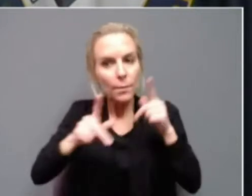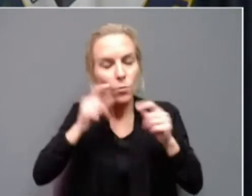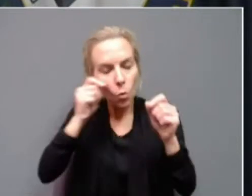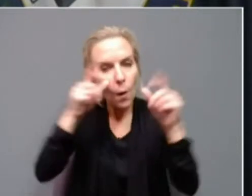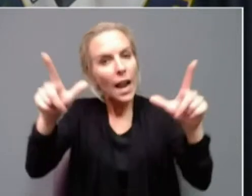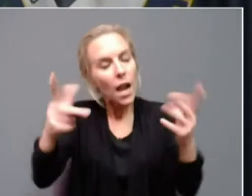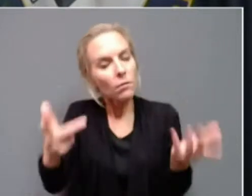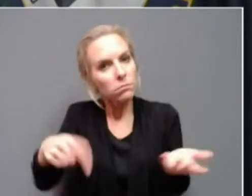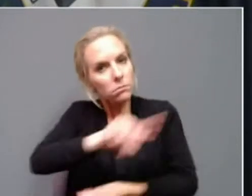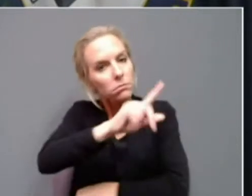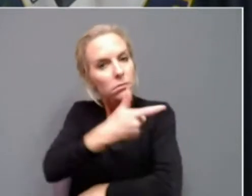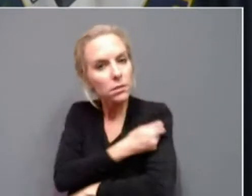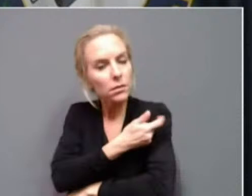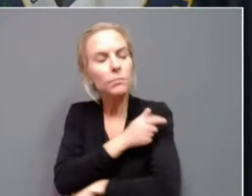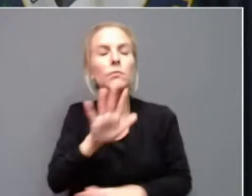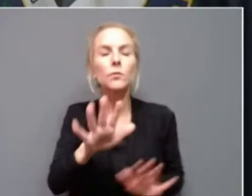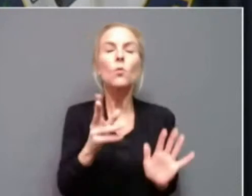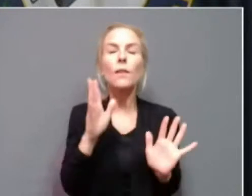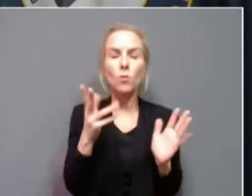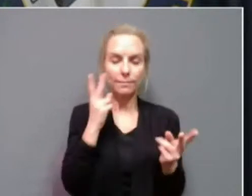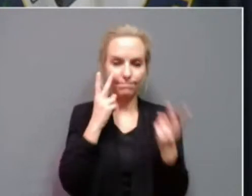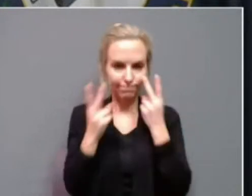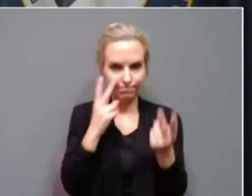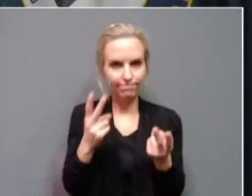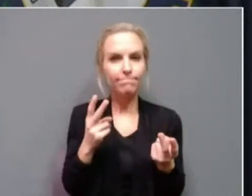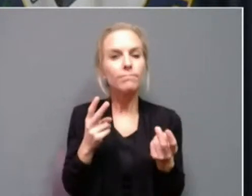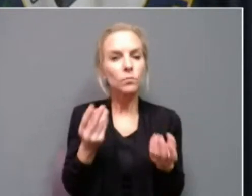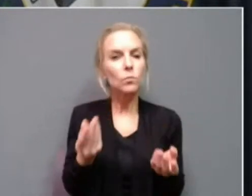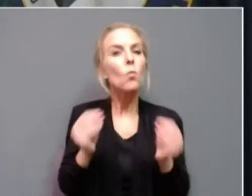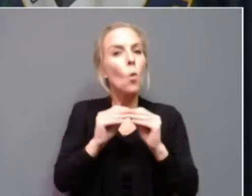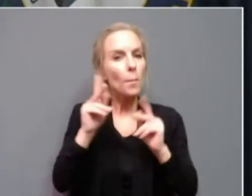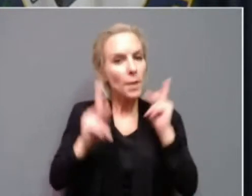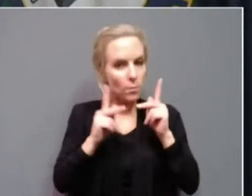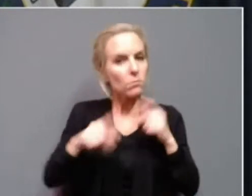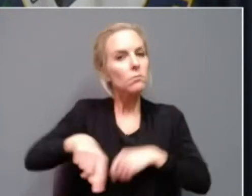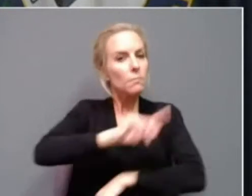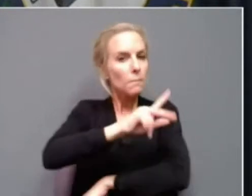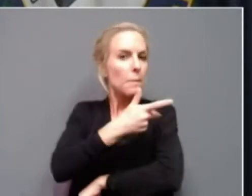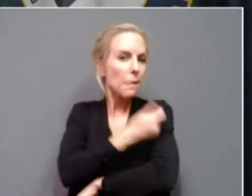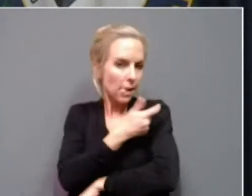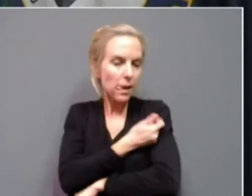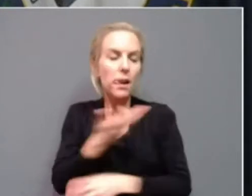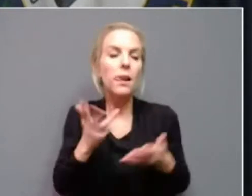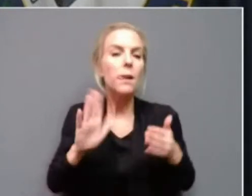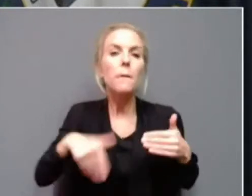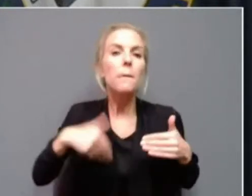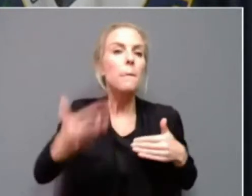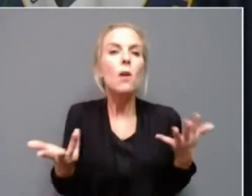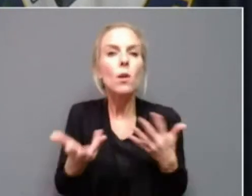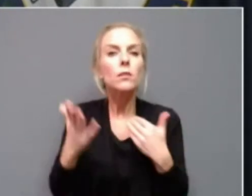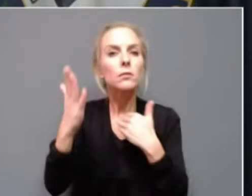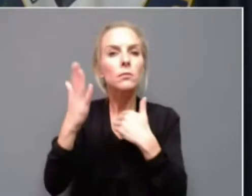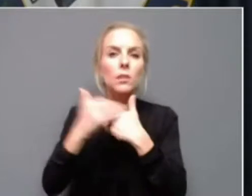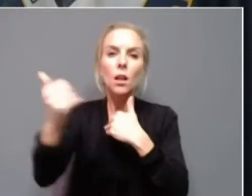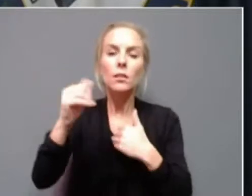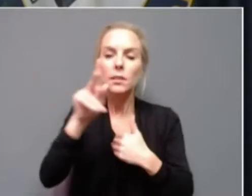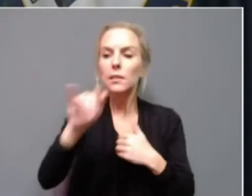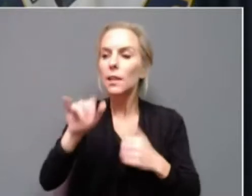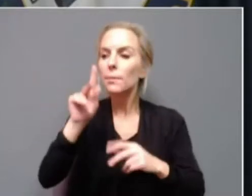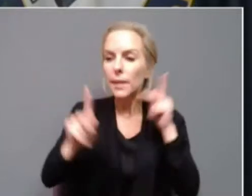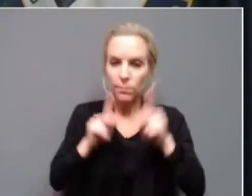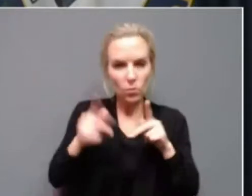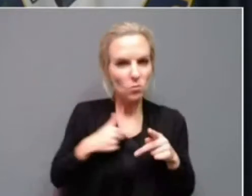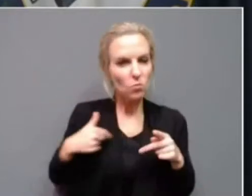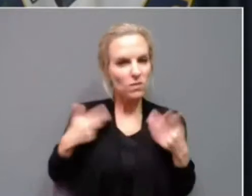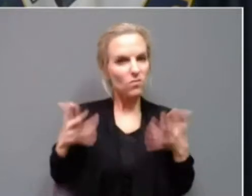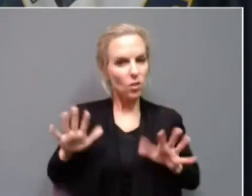are seeing more people get vaccinated. I think the next step is calling on the people of Kentucky, which we've been doing. So